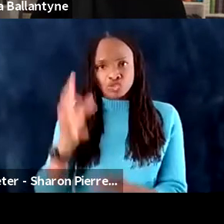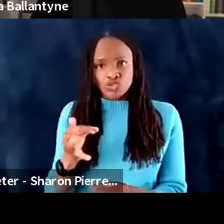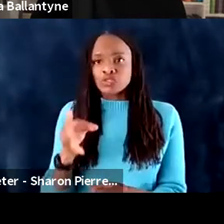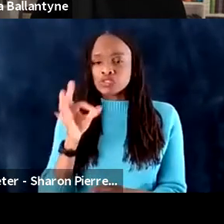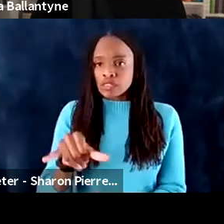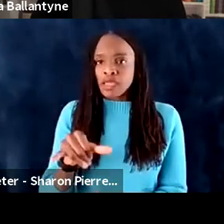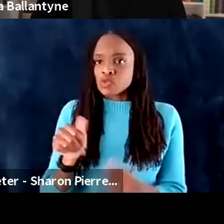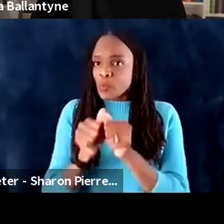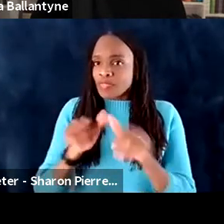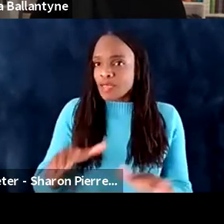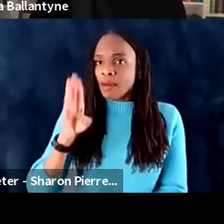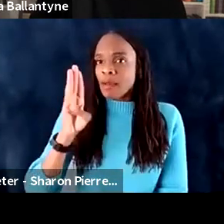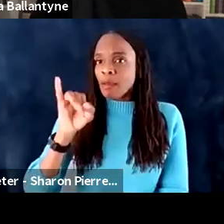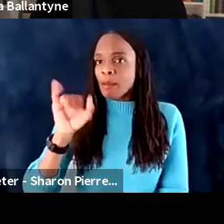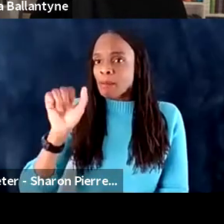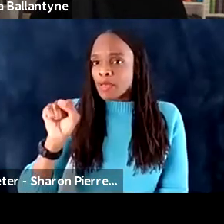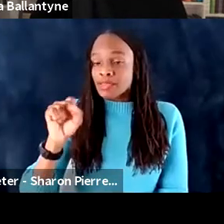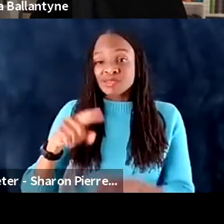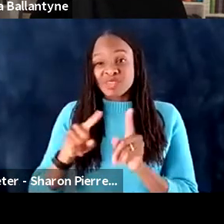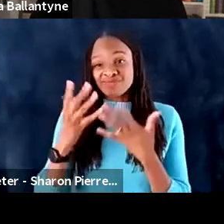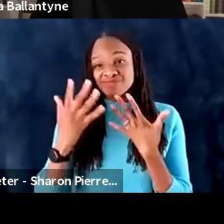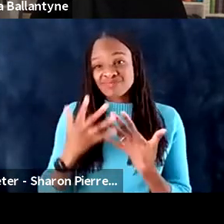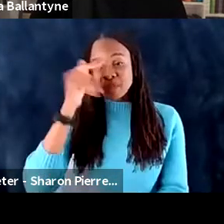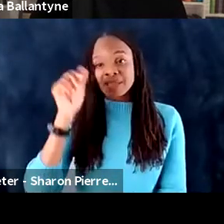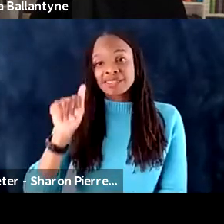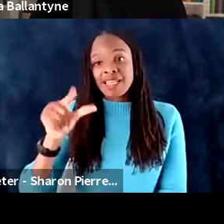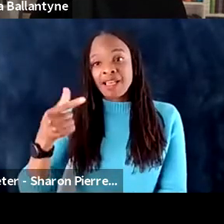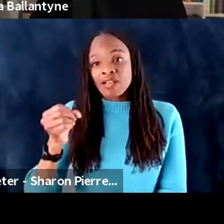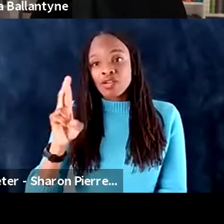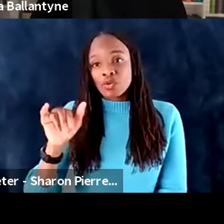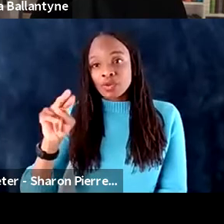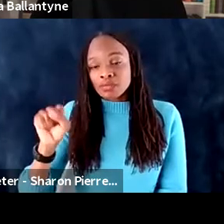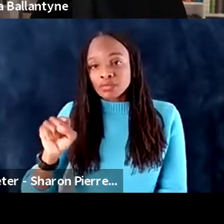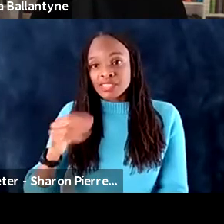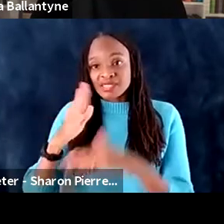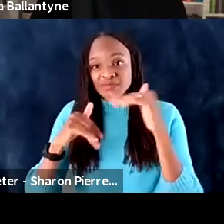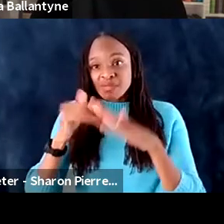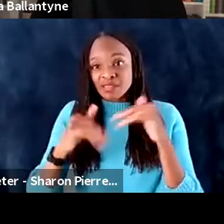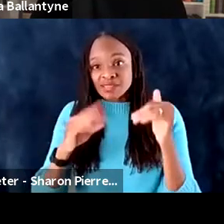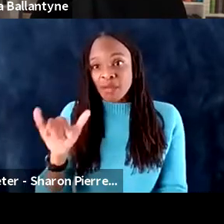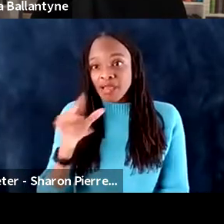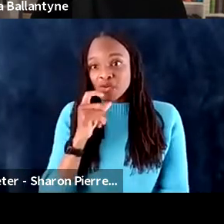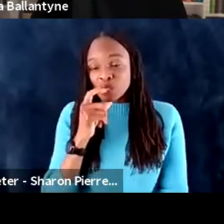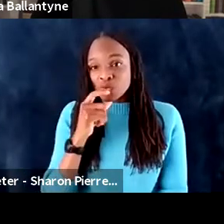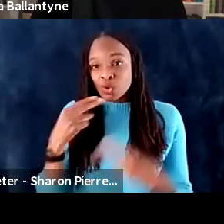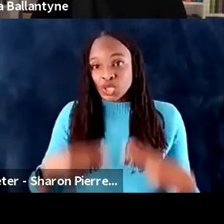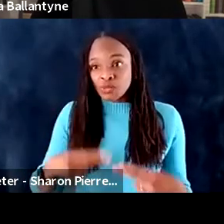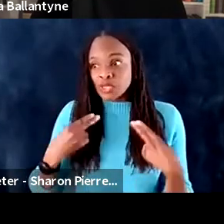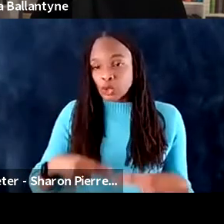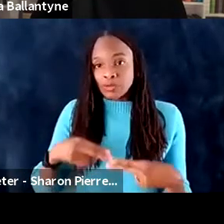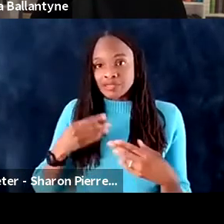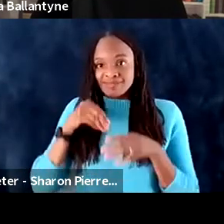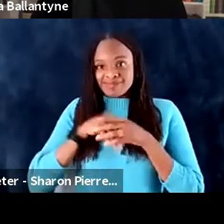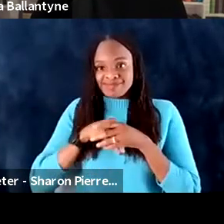are without bias. But unfortunately, because algorithms are built by humans and humans are inherently biased,